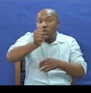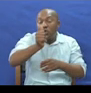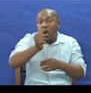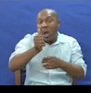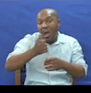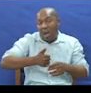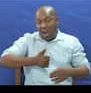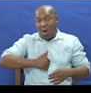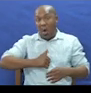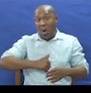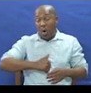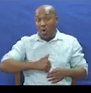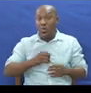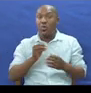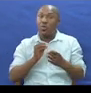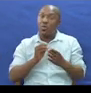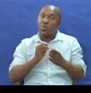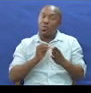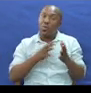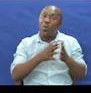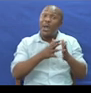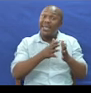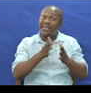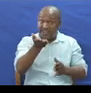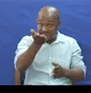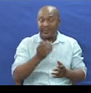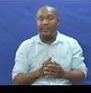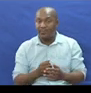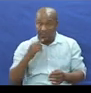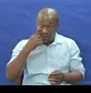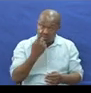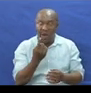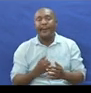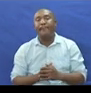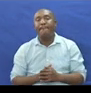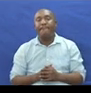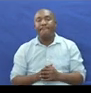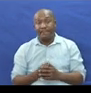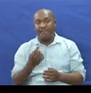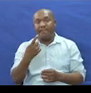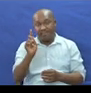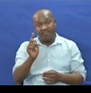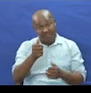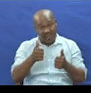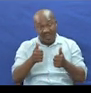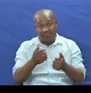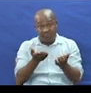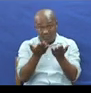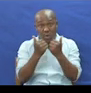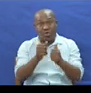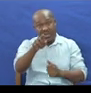a story by using your own words? Try it. Yeah. You